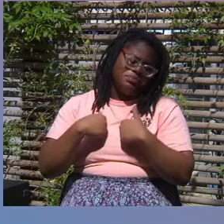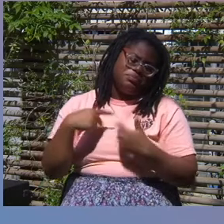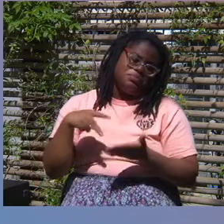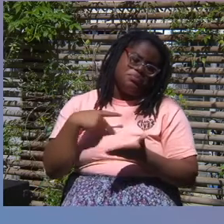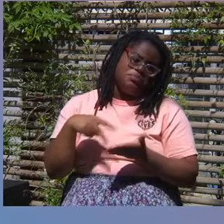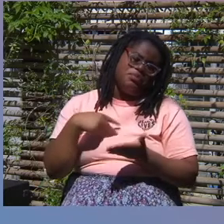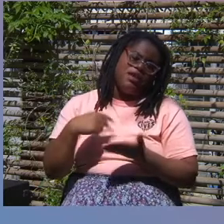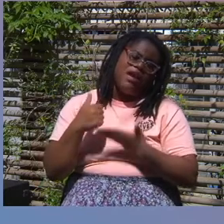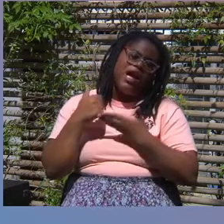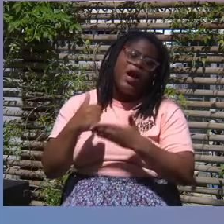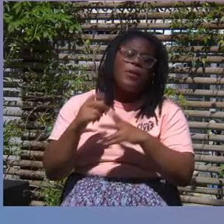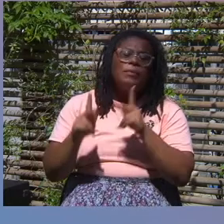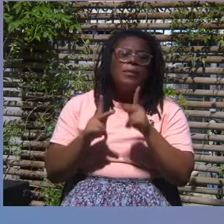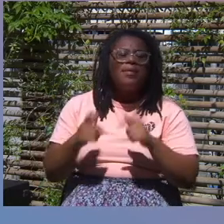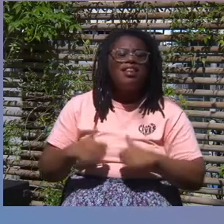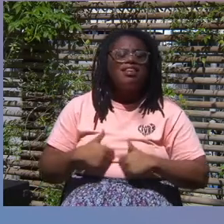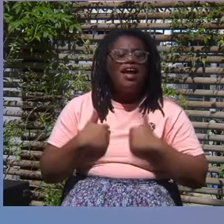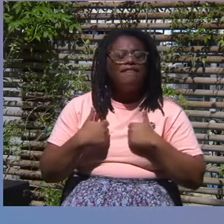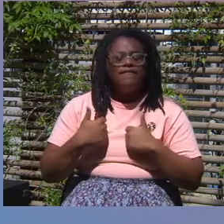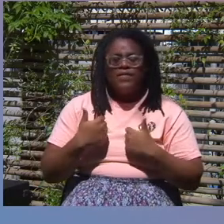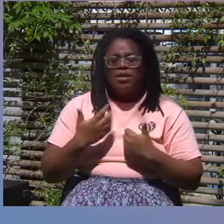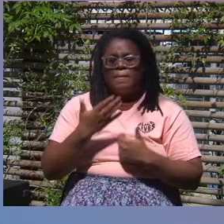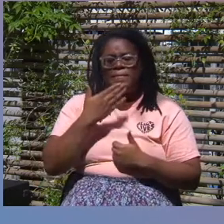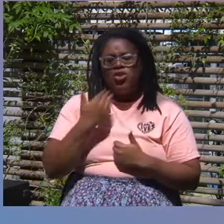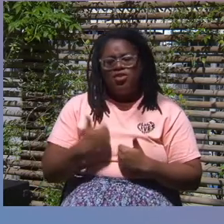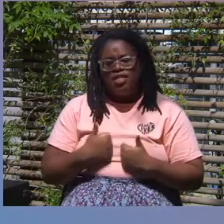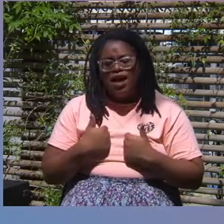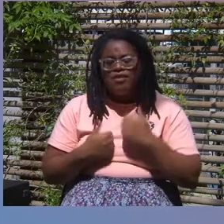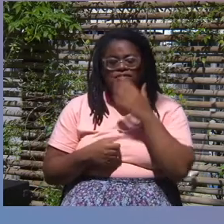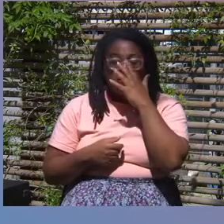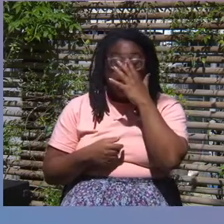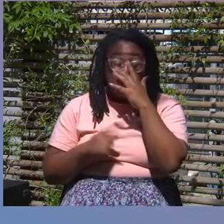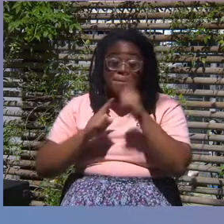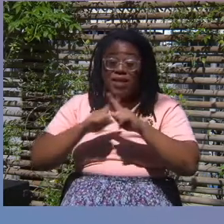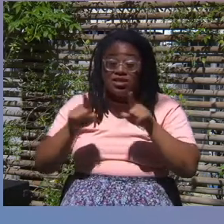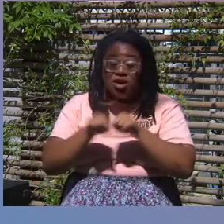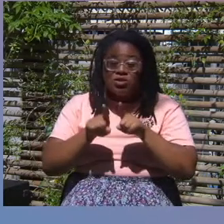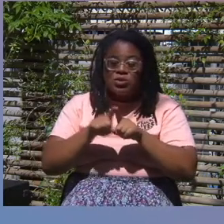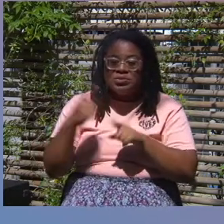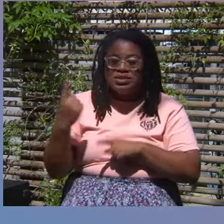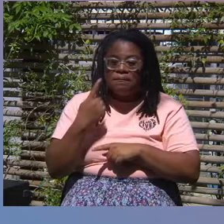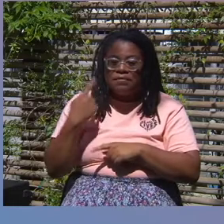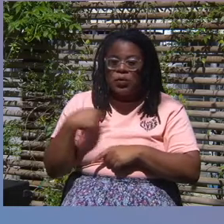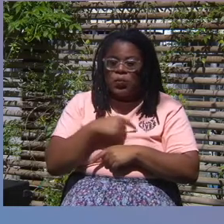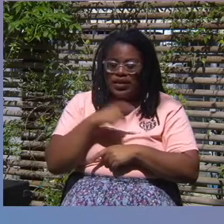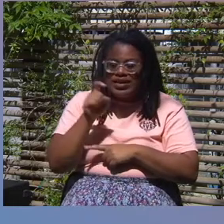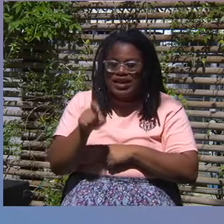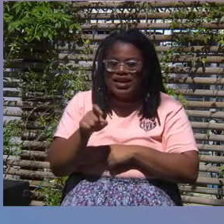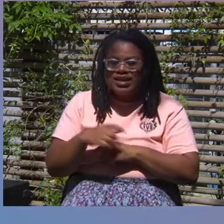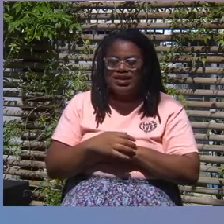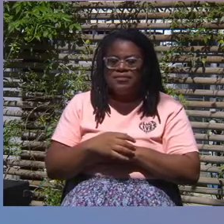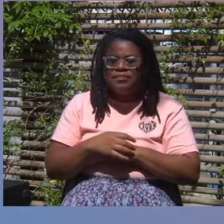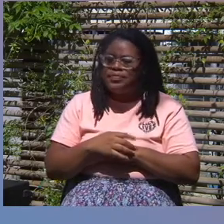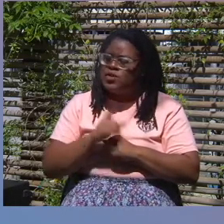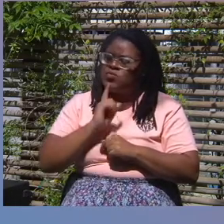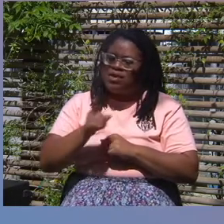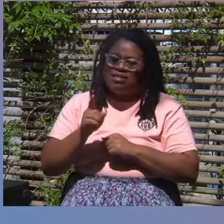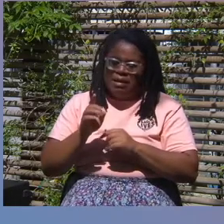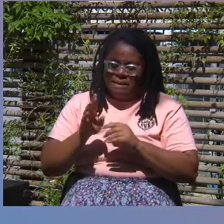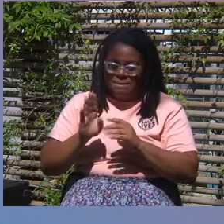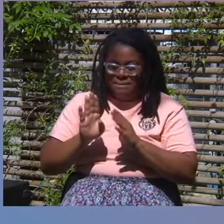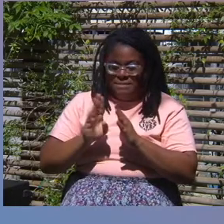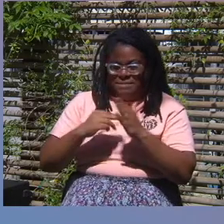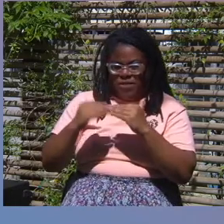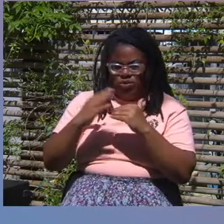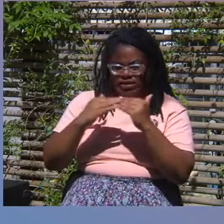to help people live a better quality of life. But it's something we need. And a building doesn't make